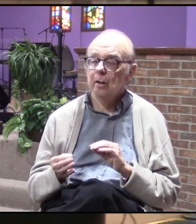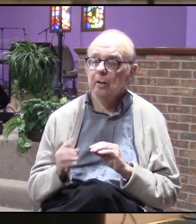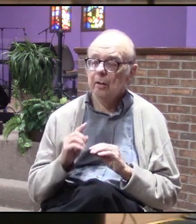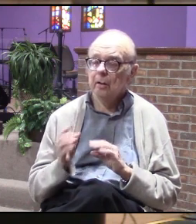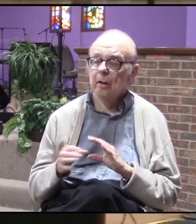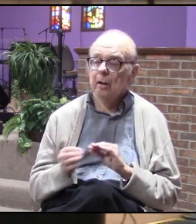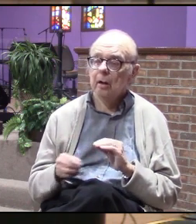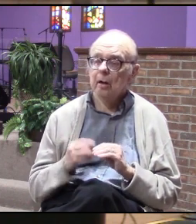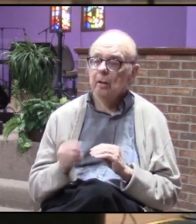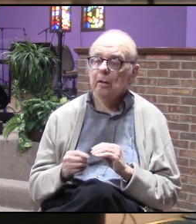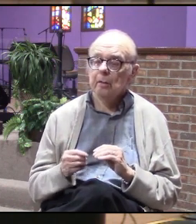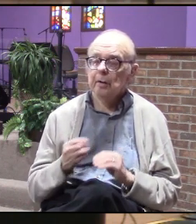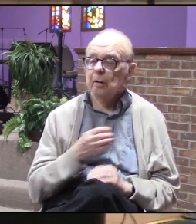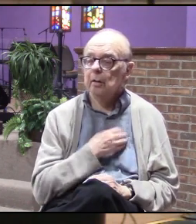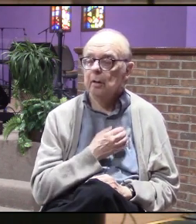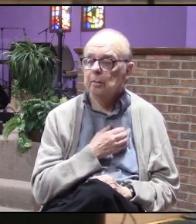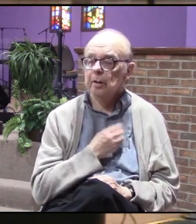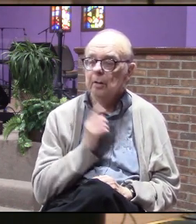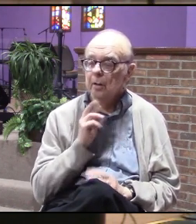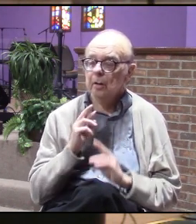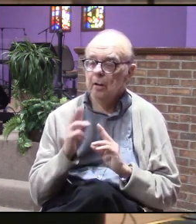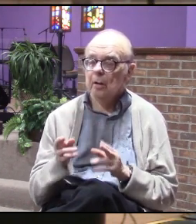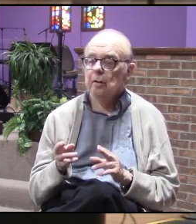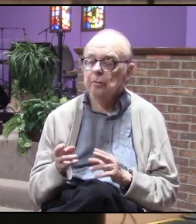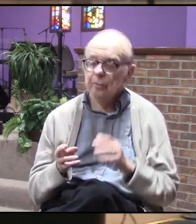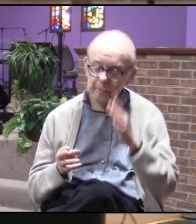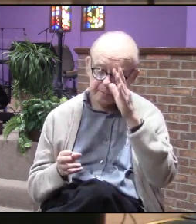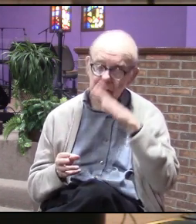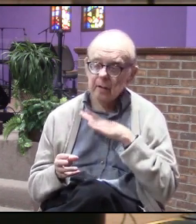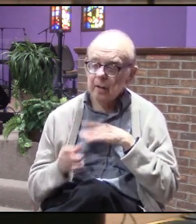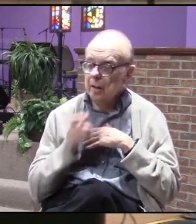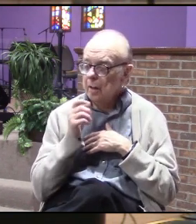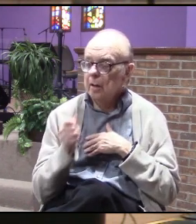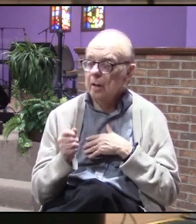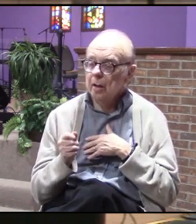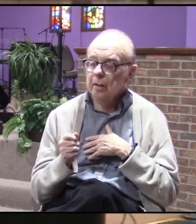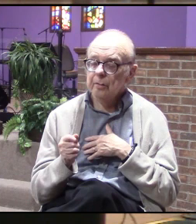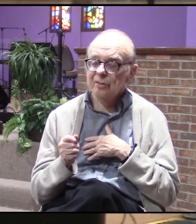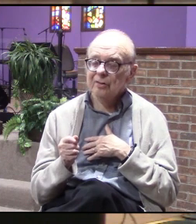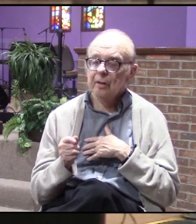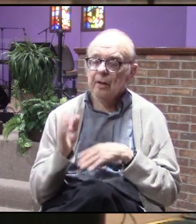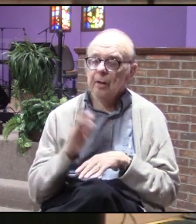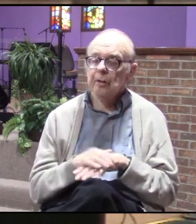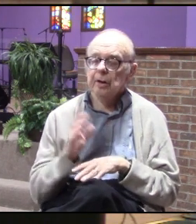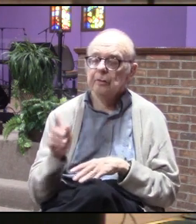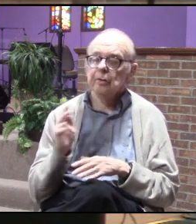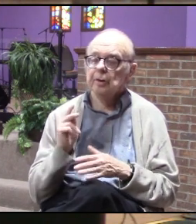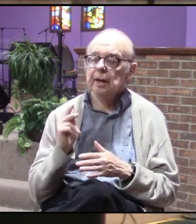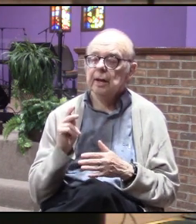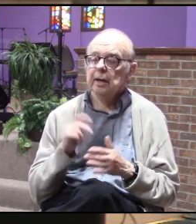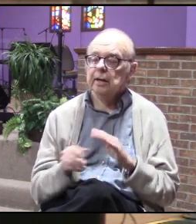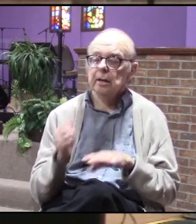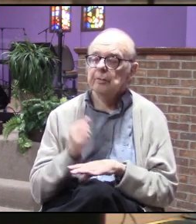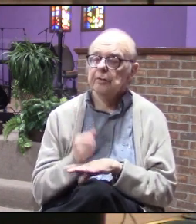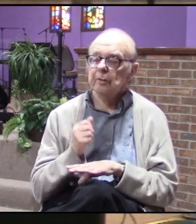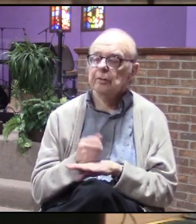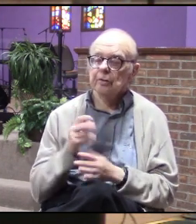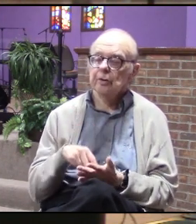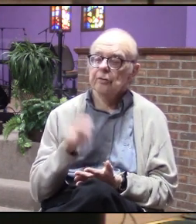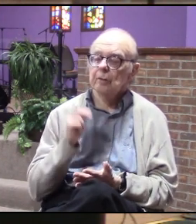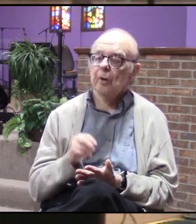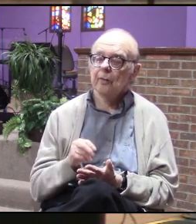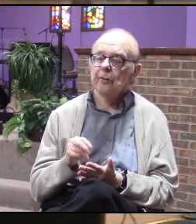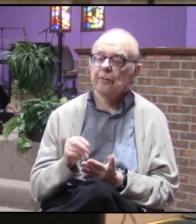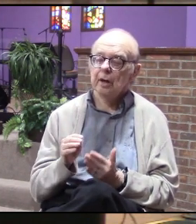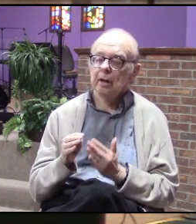It was a story about a police officer who was responding to a man who was threatening suicide by jumping off the top of a high building.